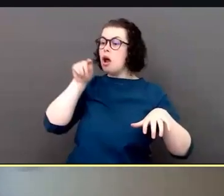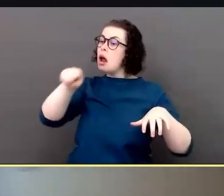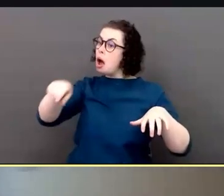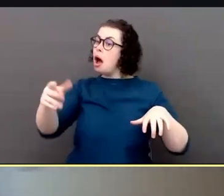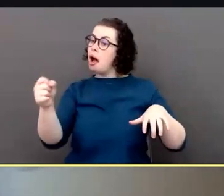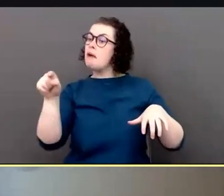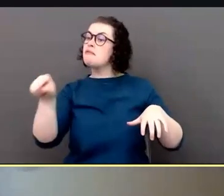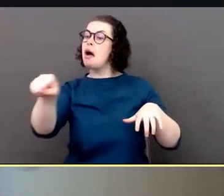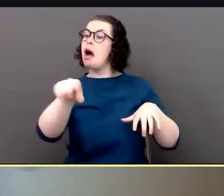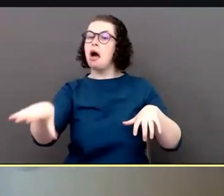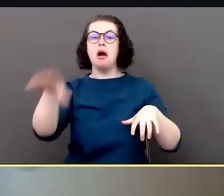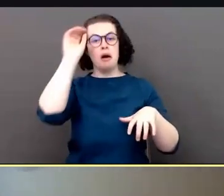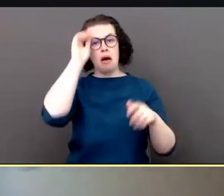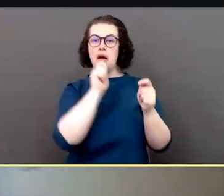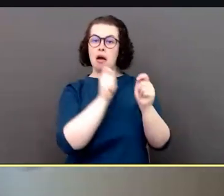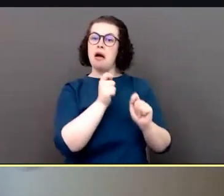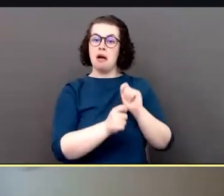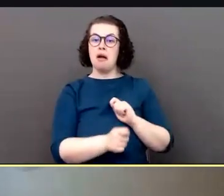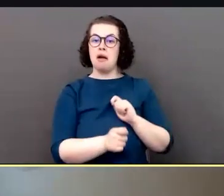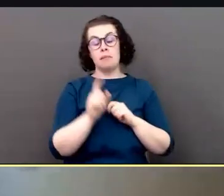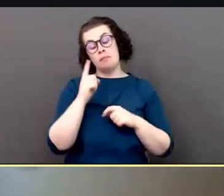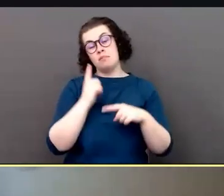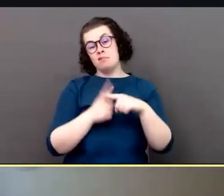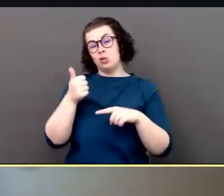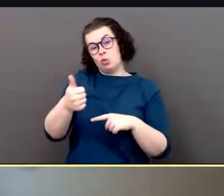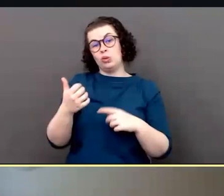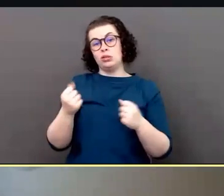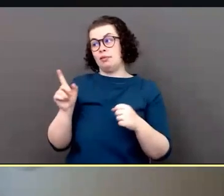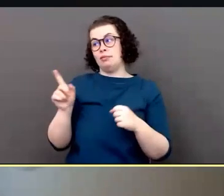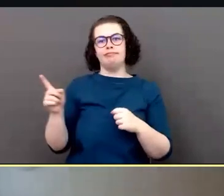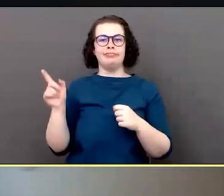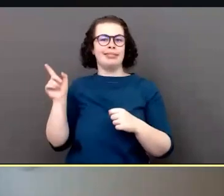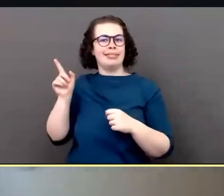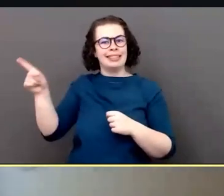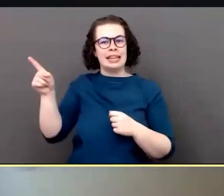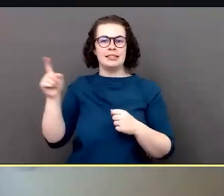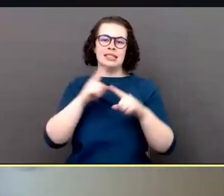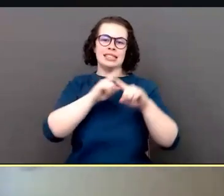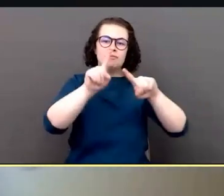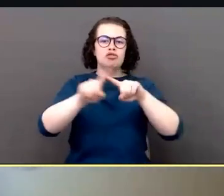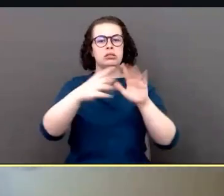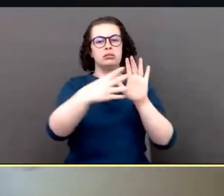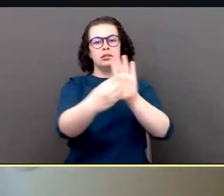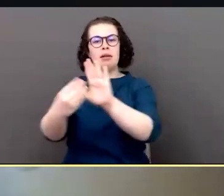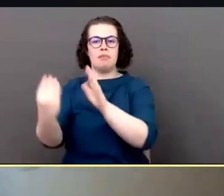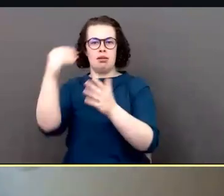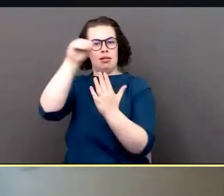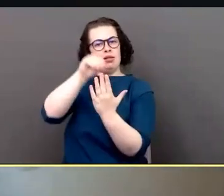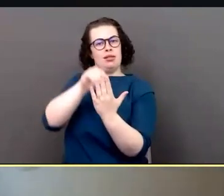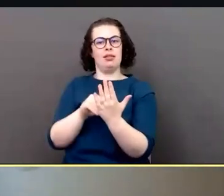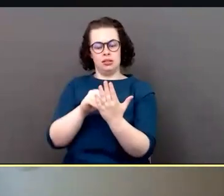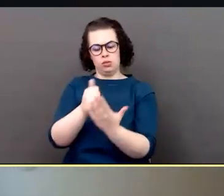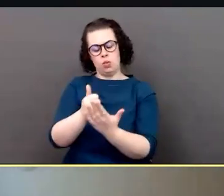it's also very interesting to have this collection to make you aware that, yeah, you have to look